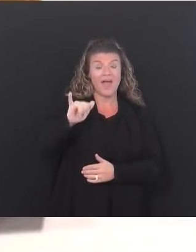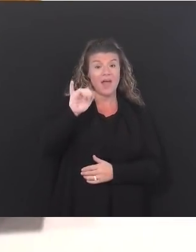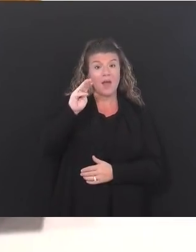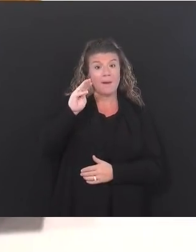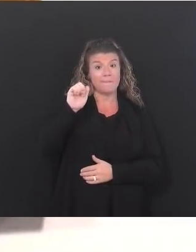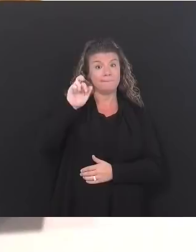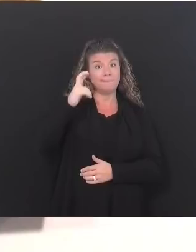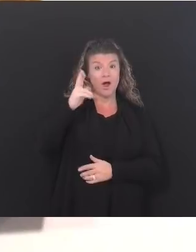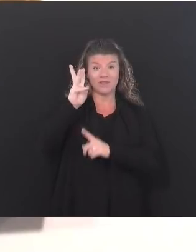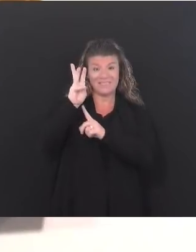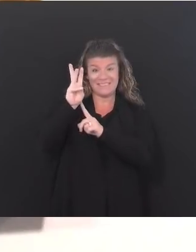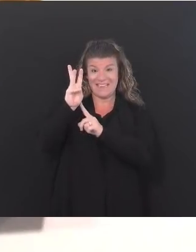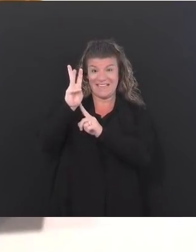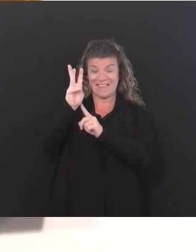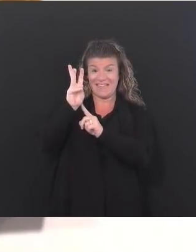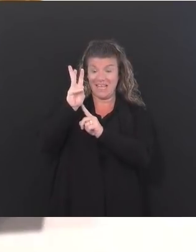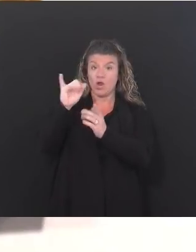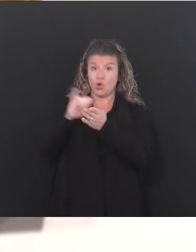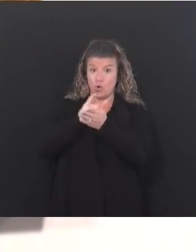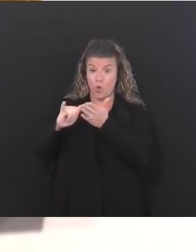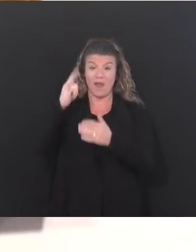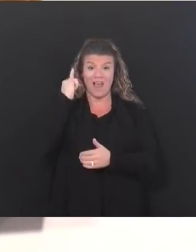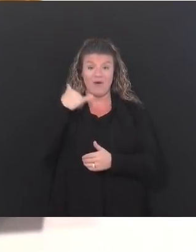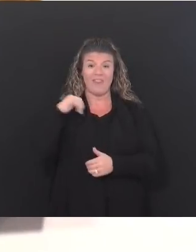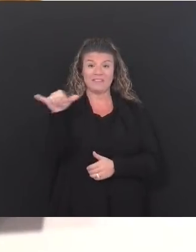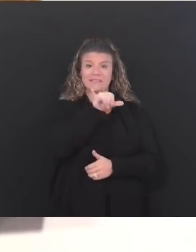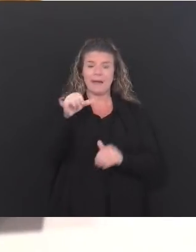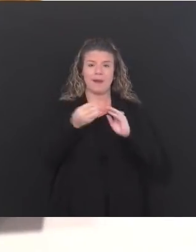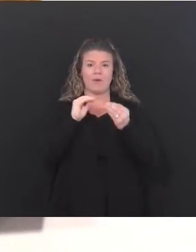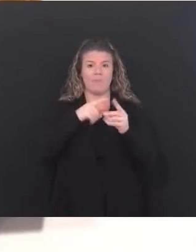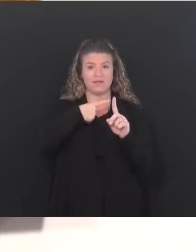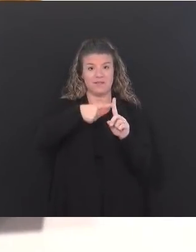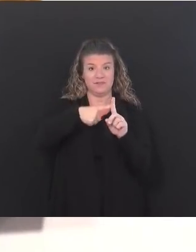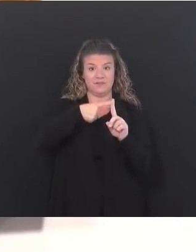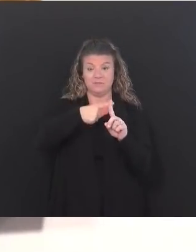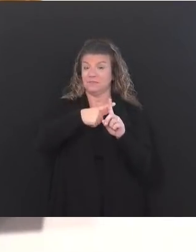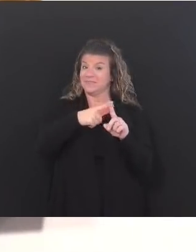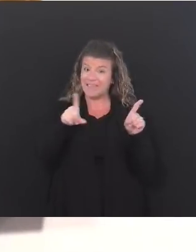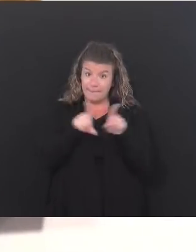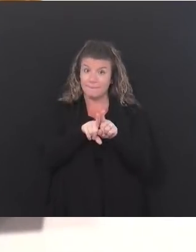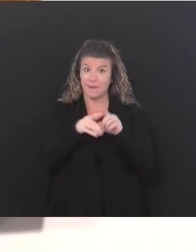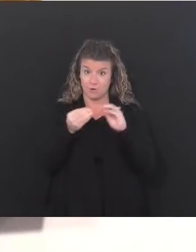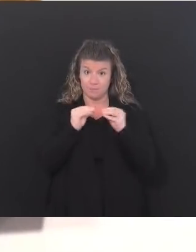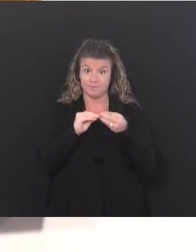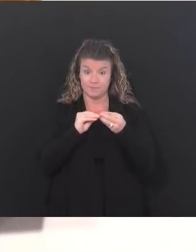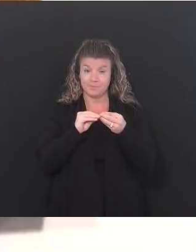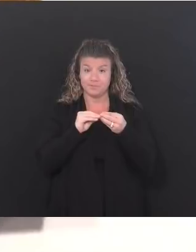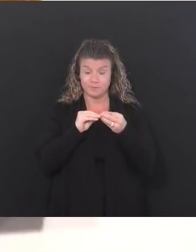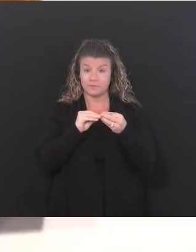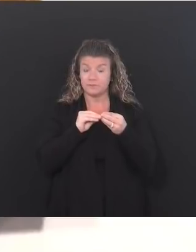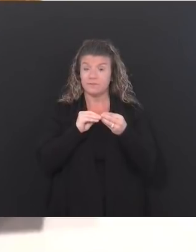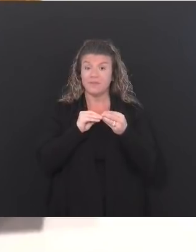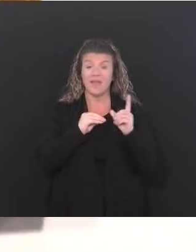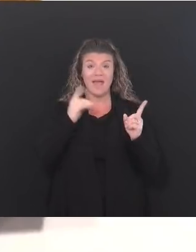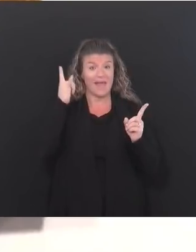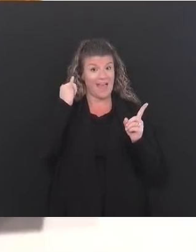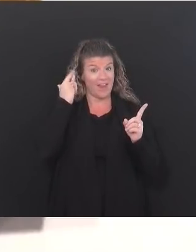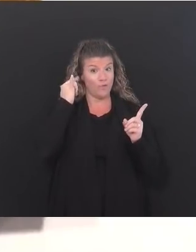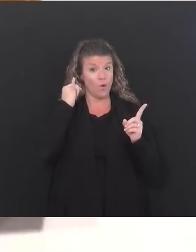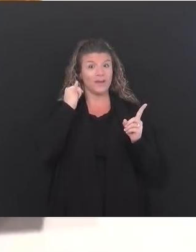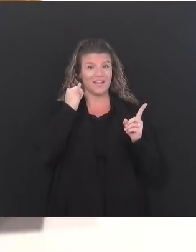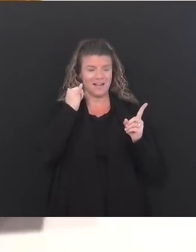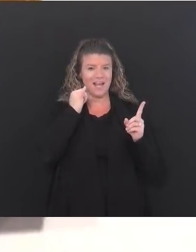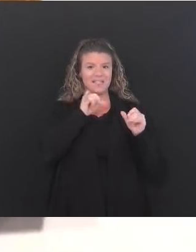New York and California had the same number of COVID positive people. California went on a stay-at-home,